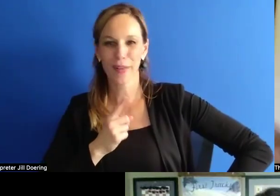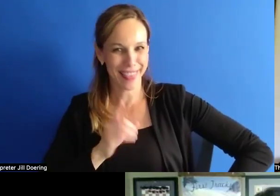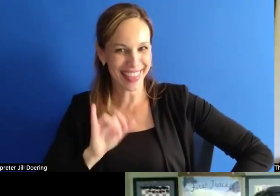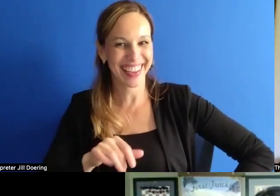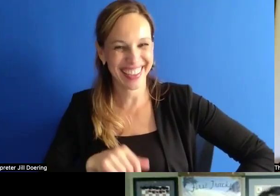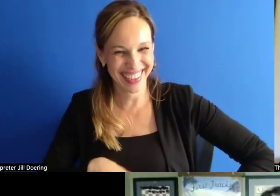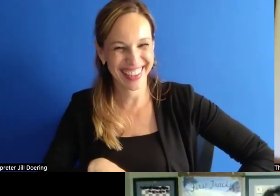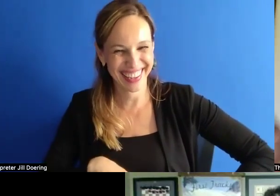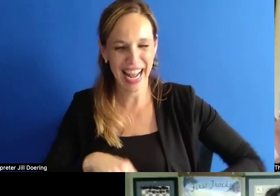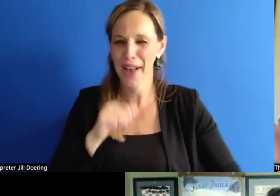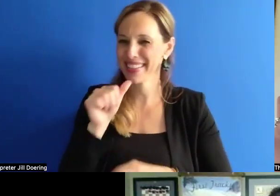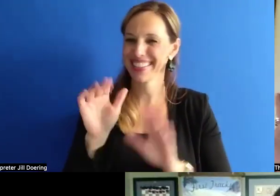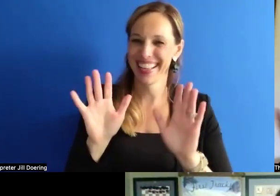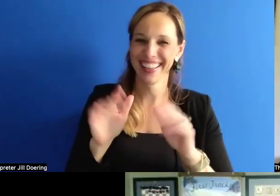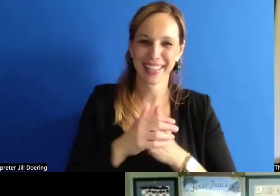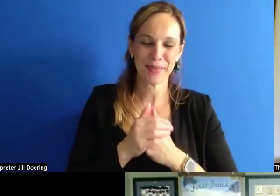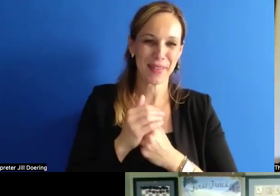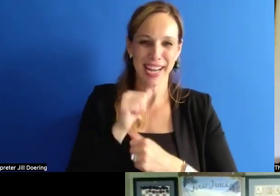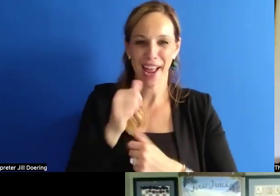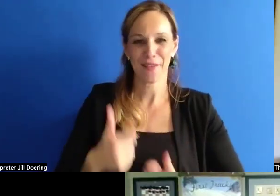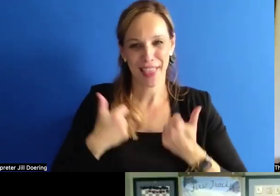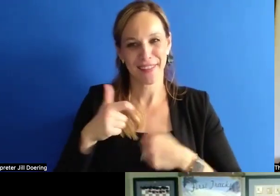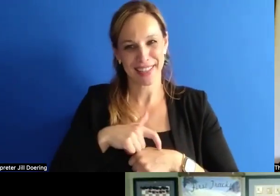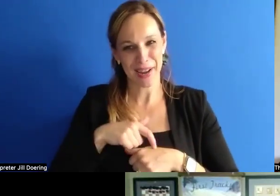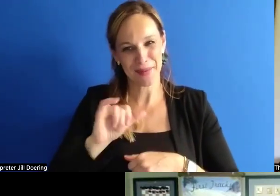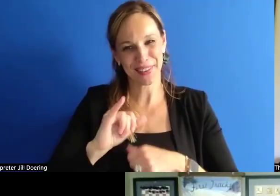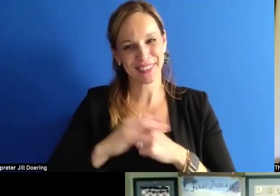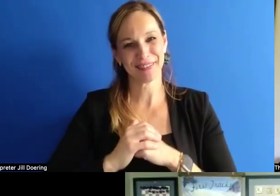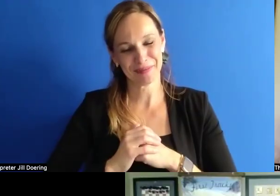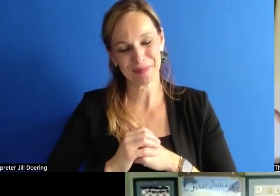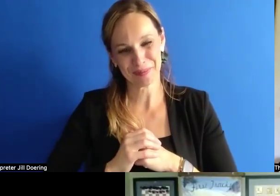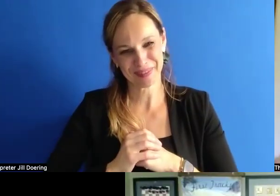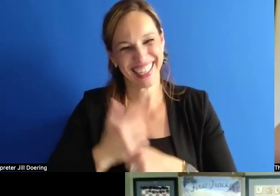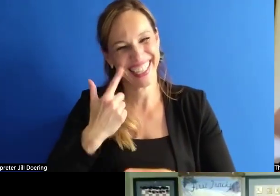ride, not like Lifetime. That Yeah, yeah.